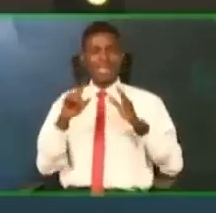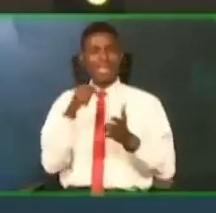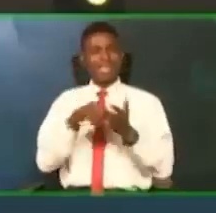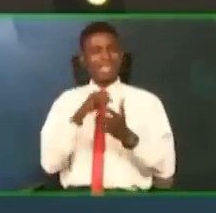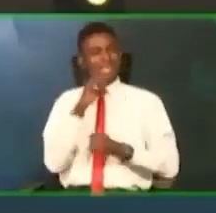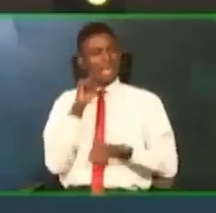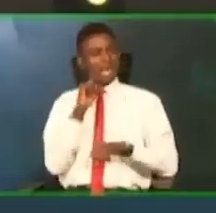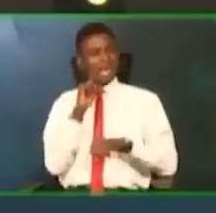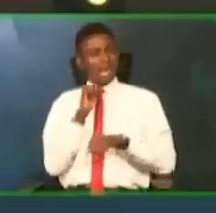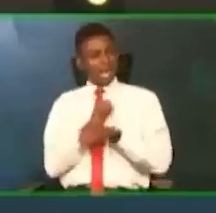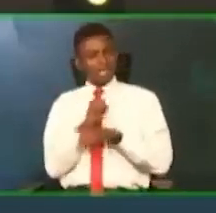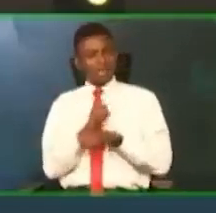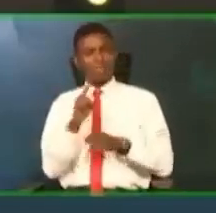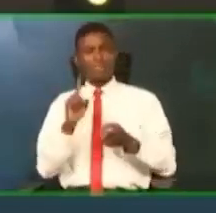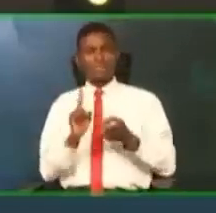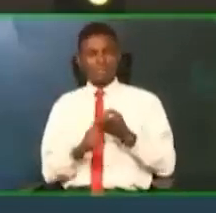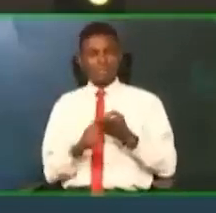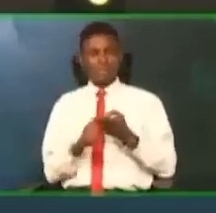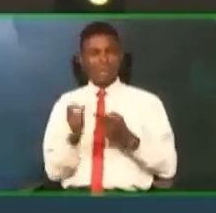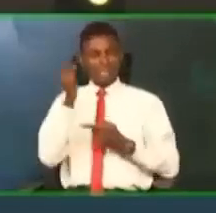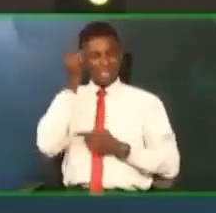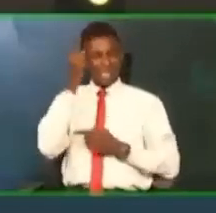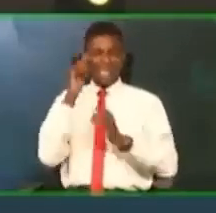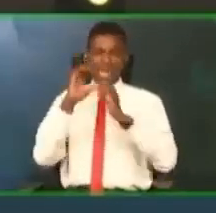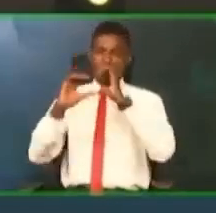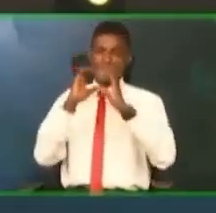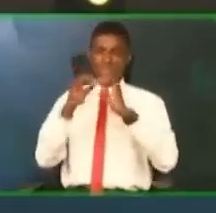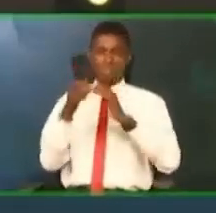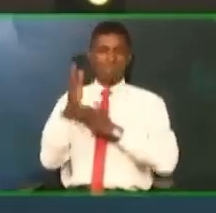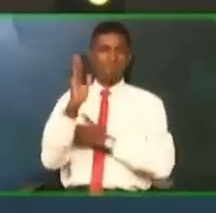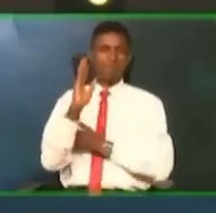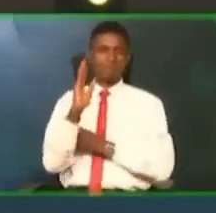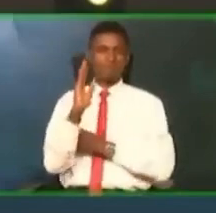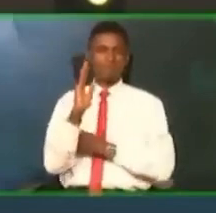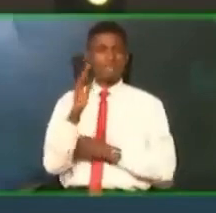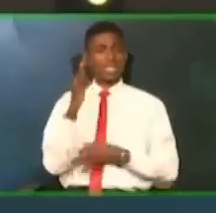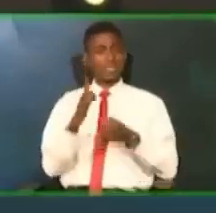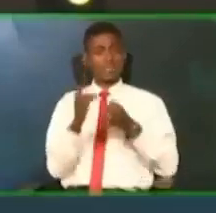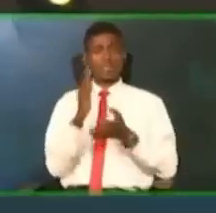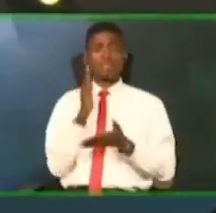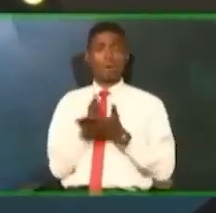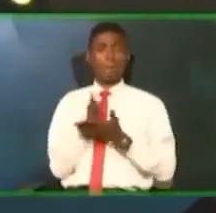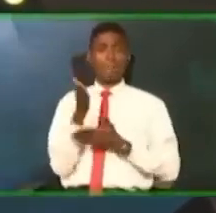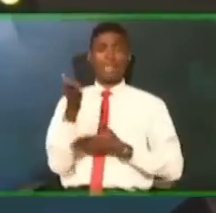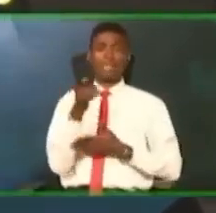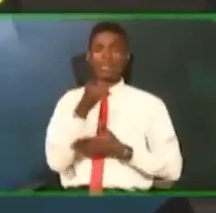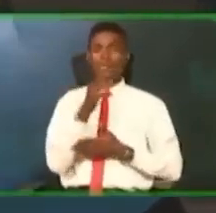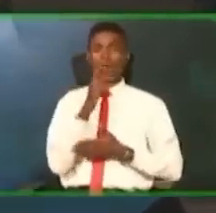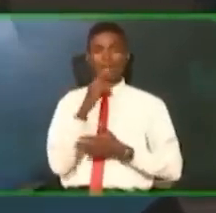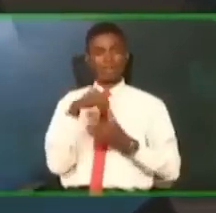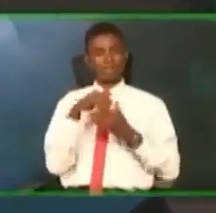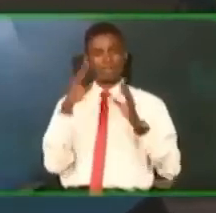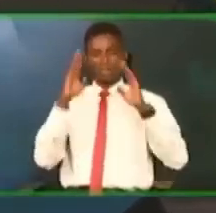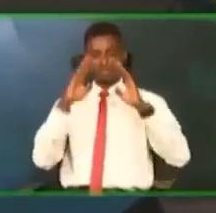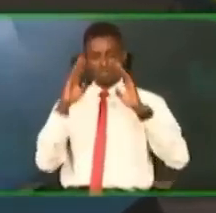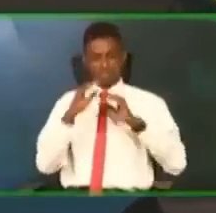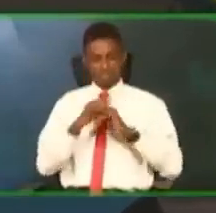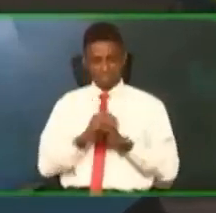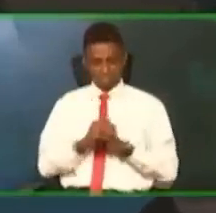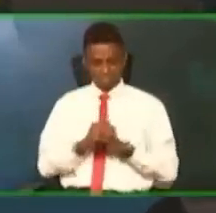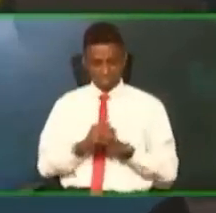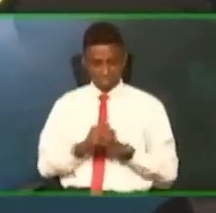to the frequency of the communications of God. But if you stop there, you are in trouble.